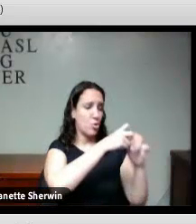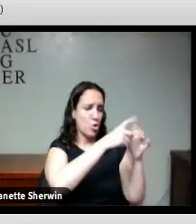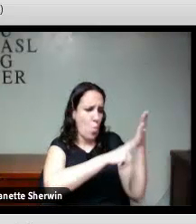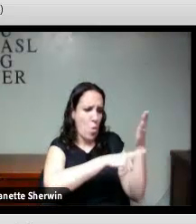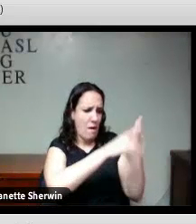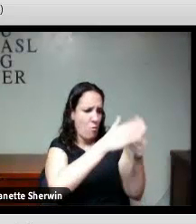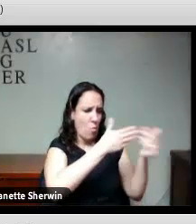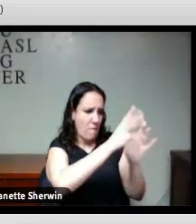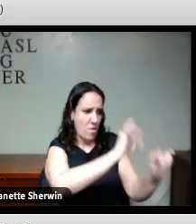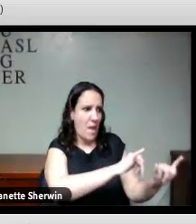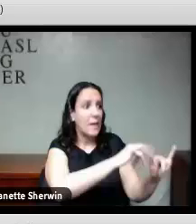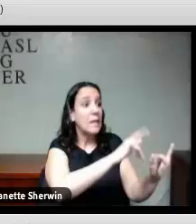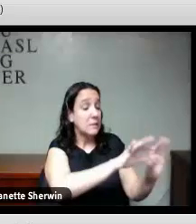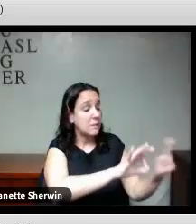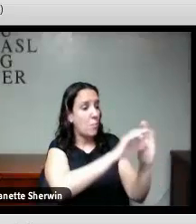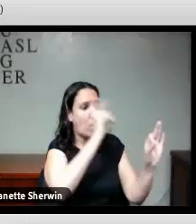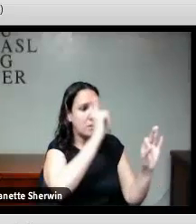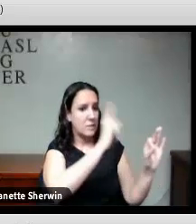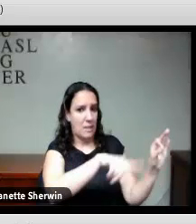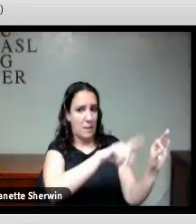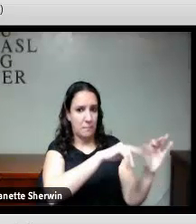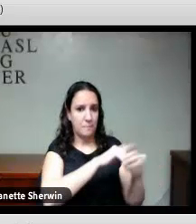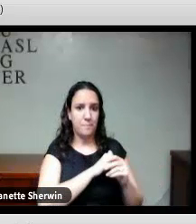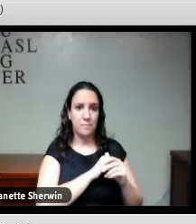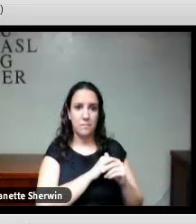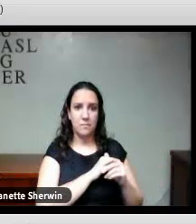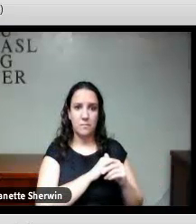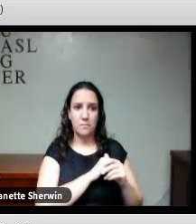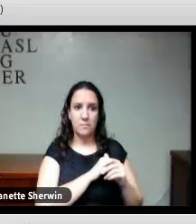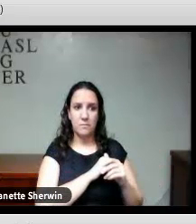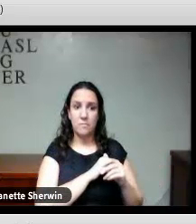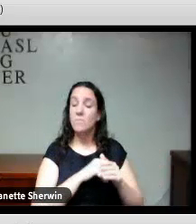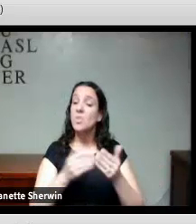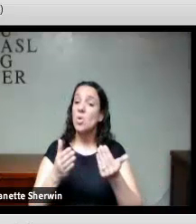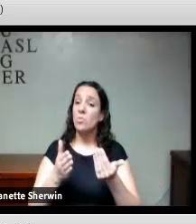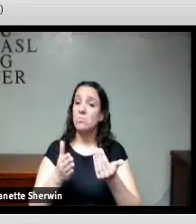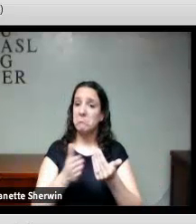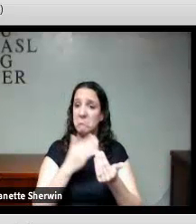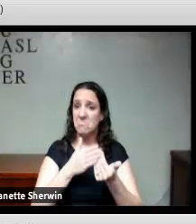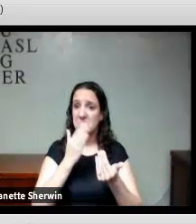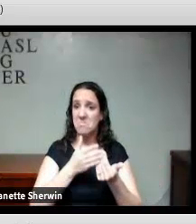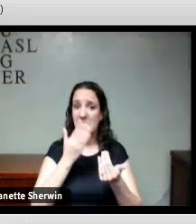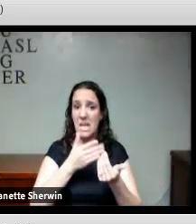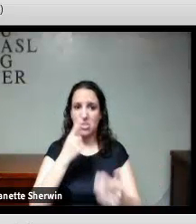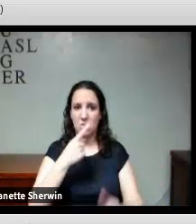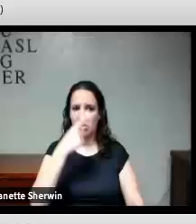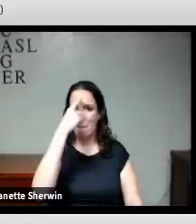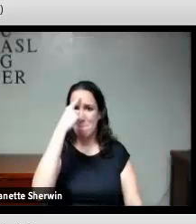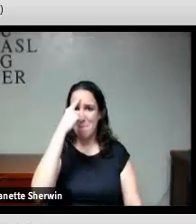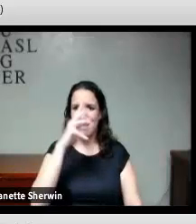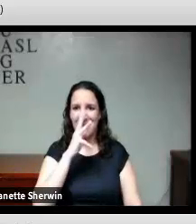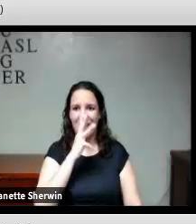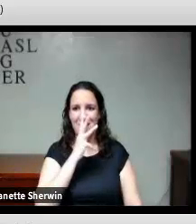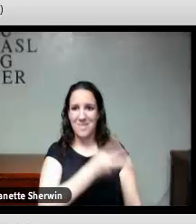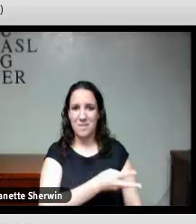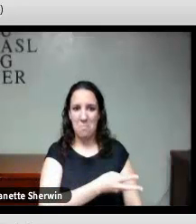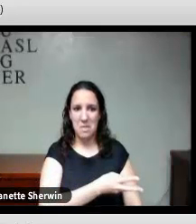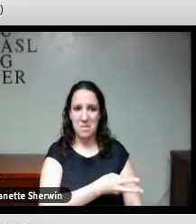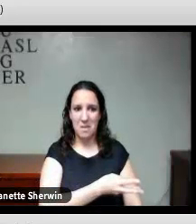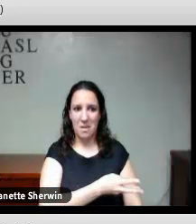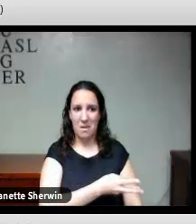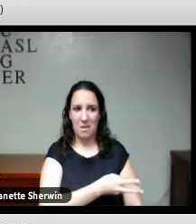Absolutely. 14 says it's easy to fall into a habit of mentally dismissing angry patrons as old and cranky, young